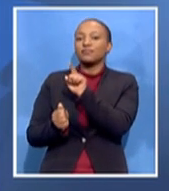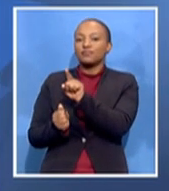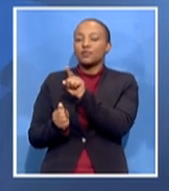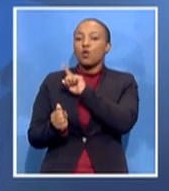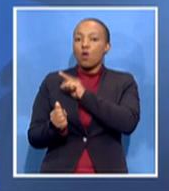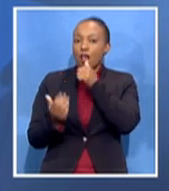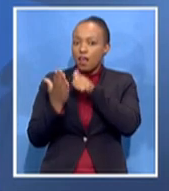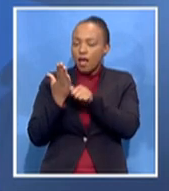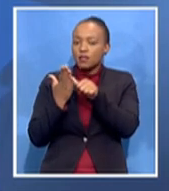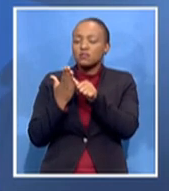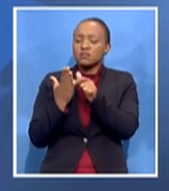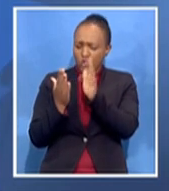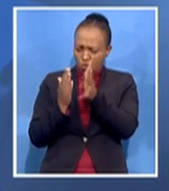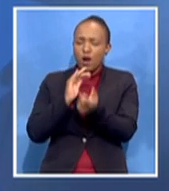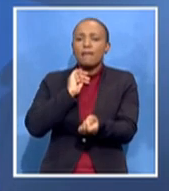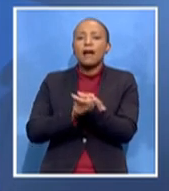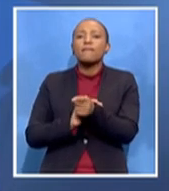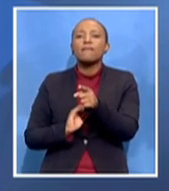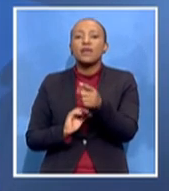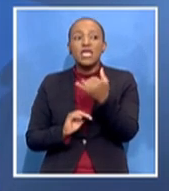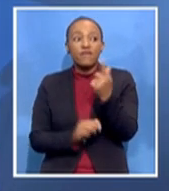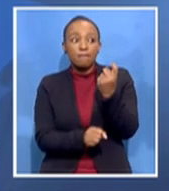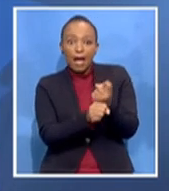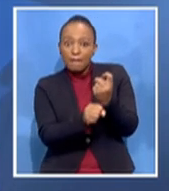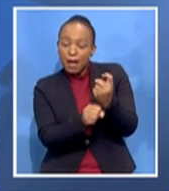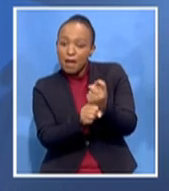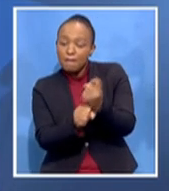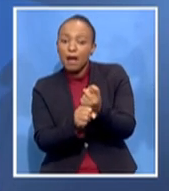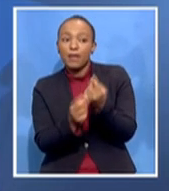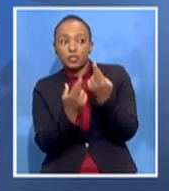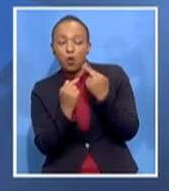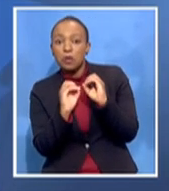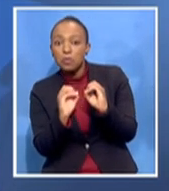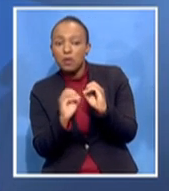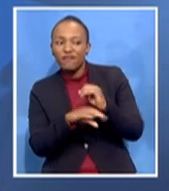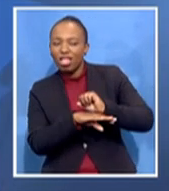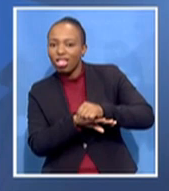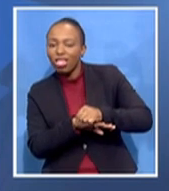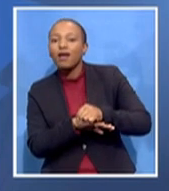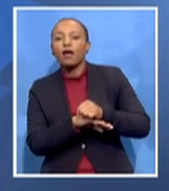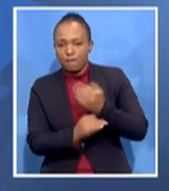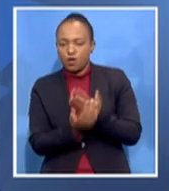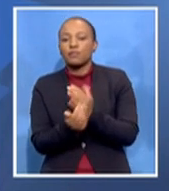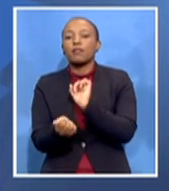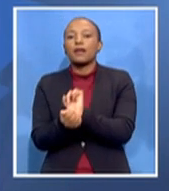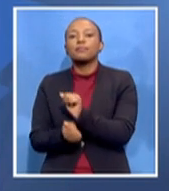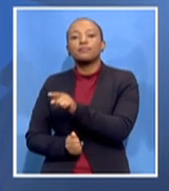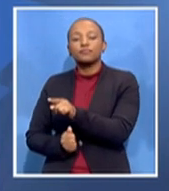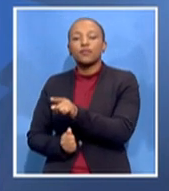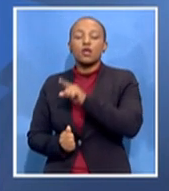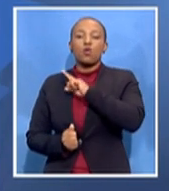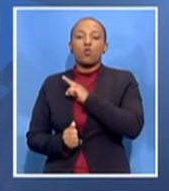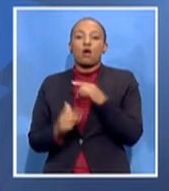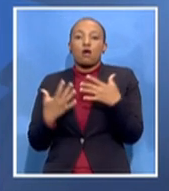he does not respond. It's also high time for the National Prosecuting Authority